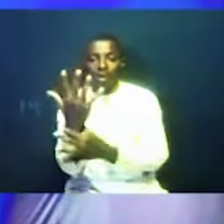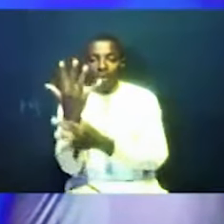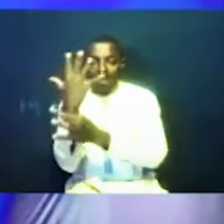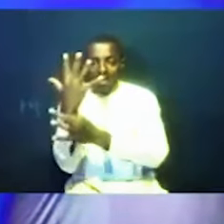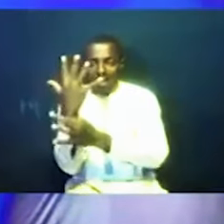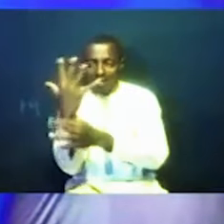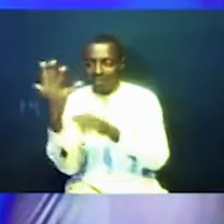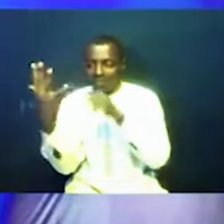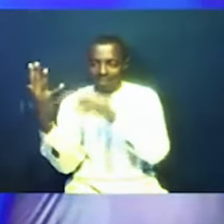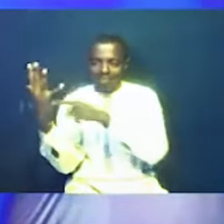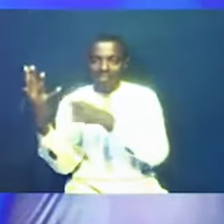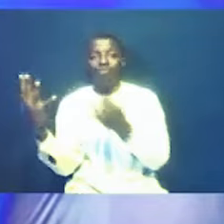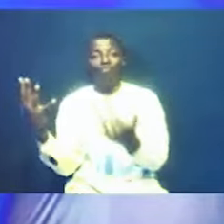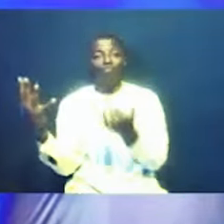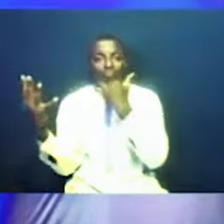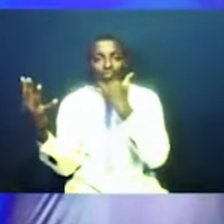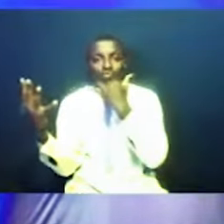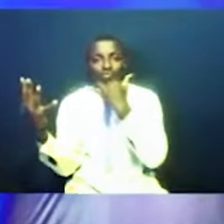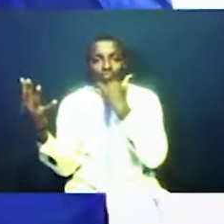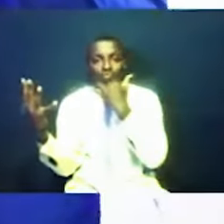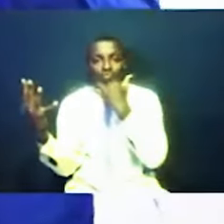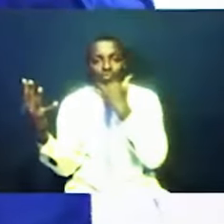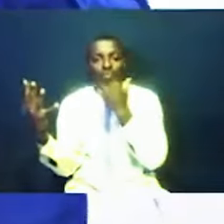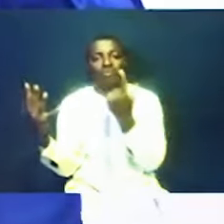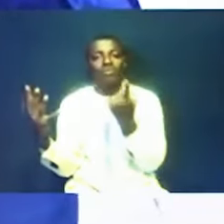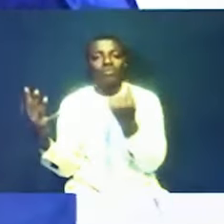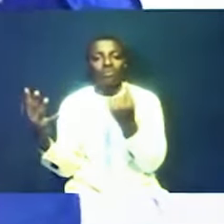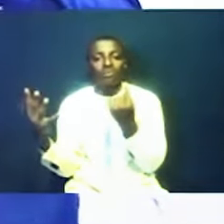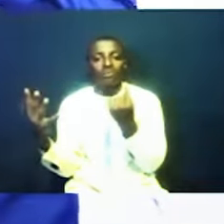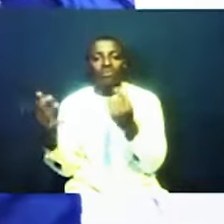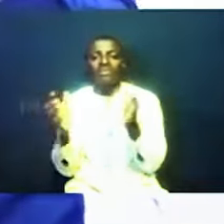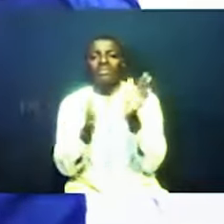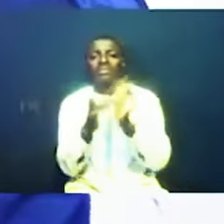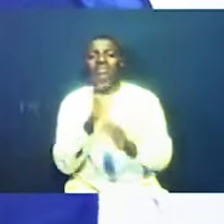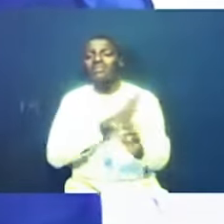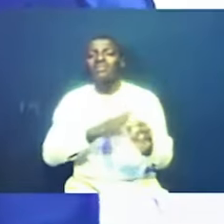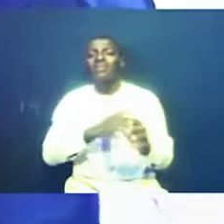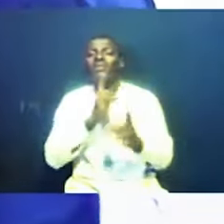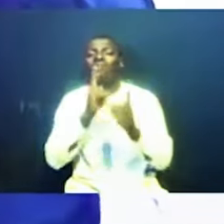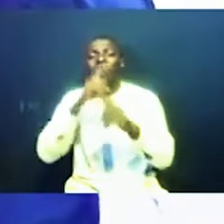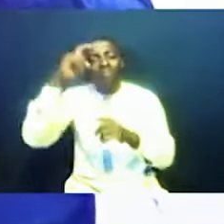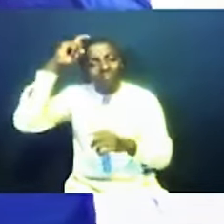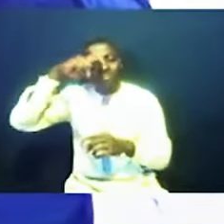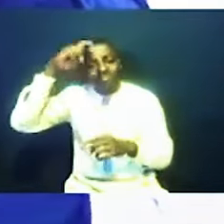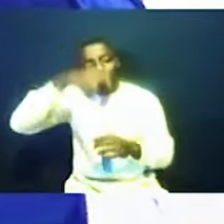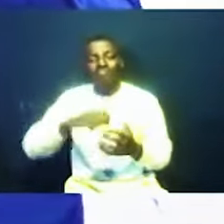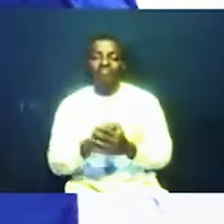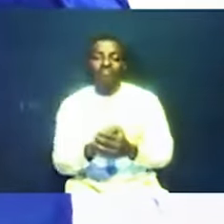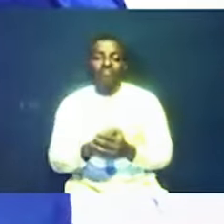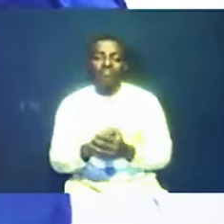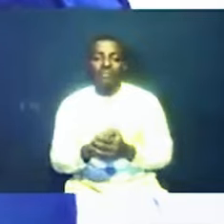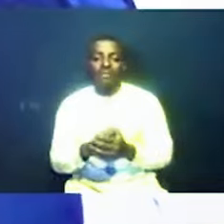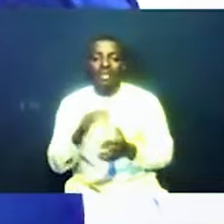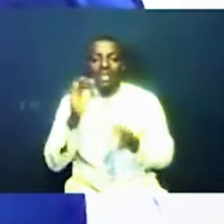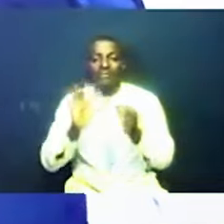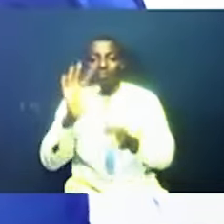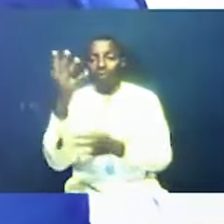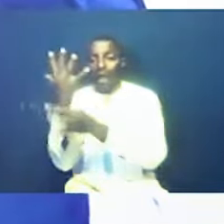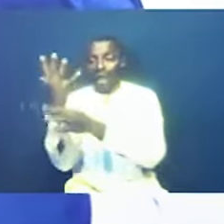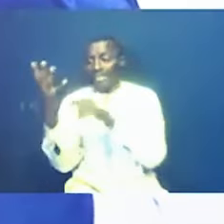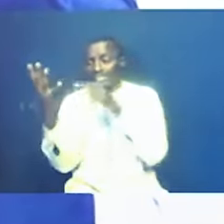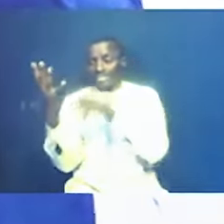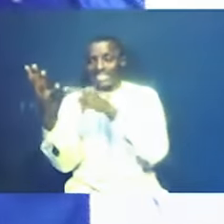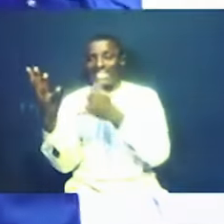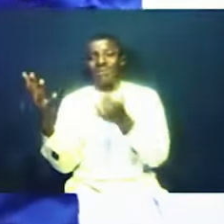stumble, the master says, cut it. So leave their